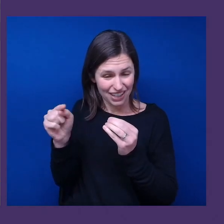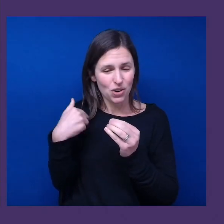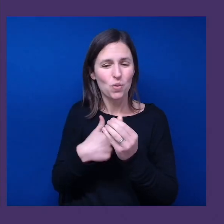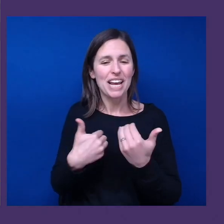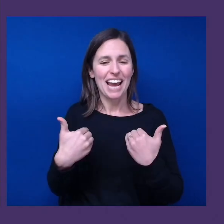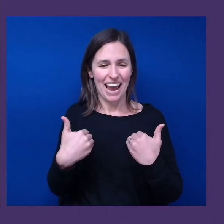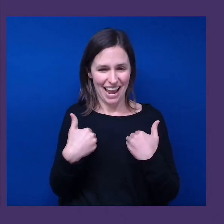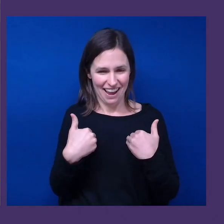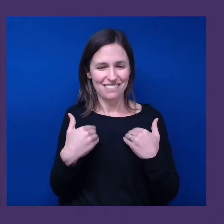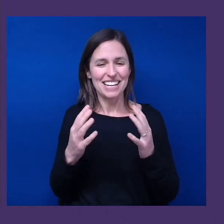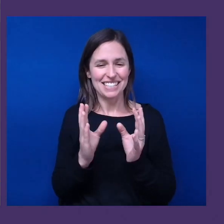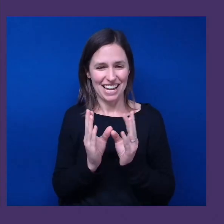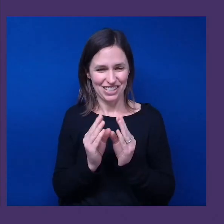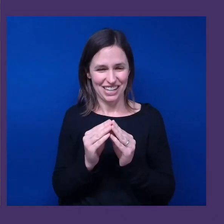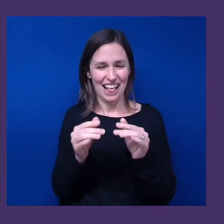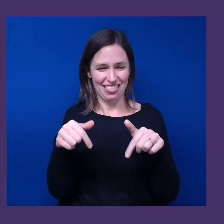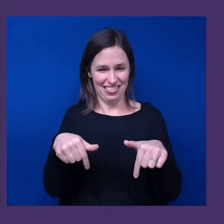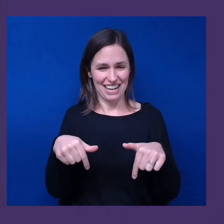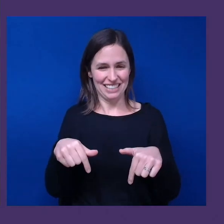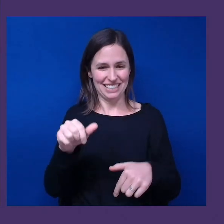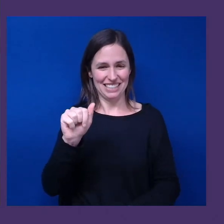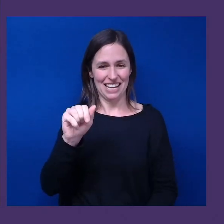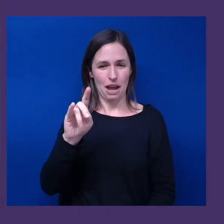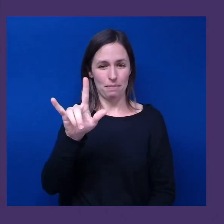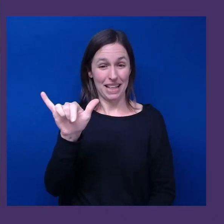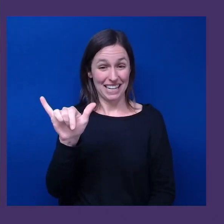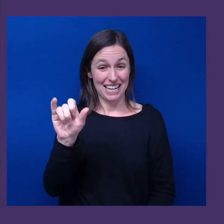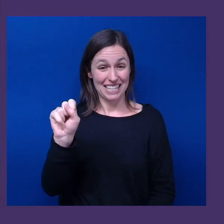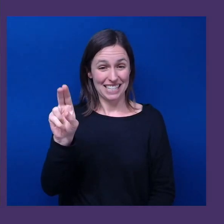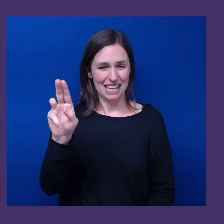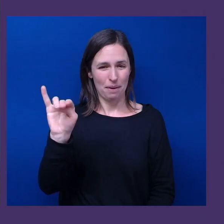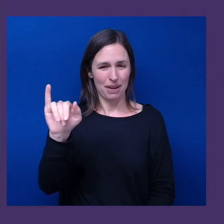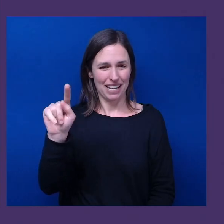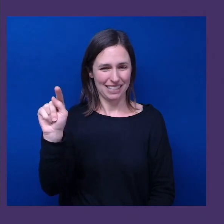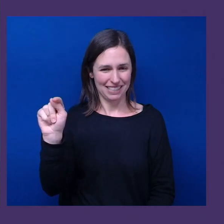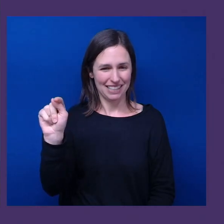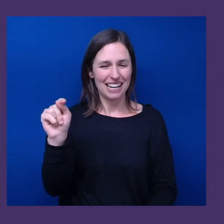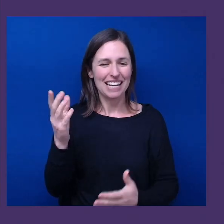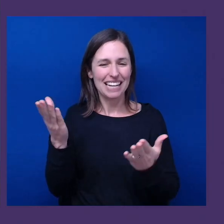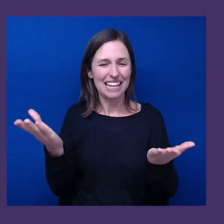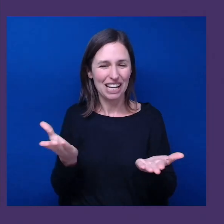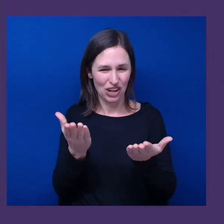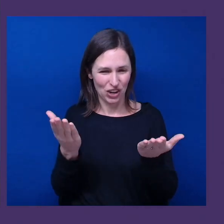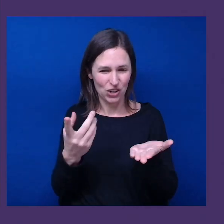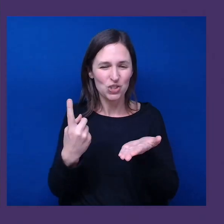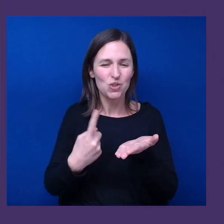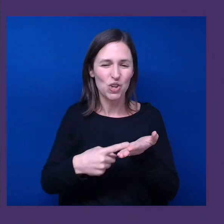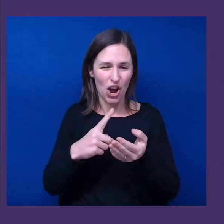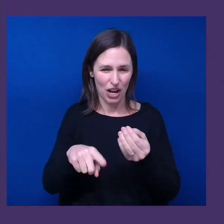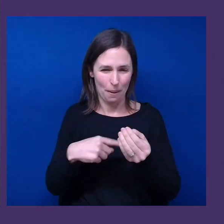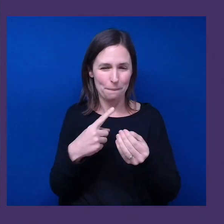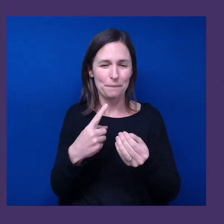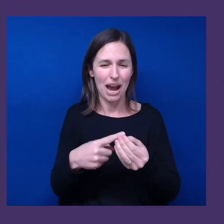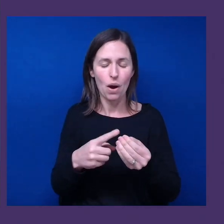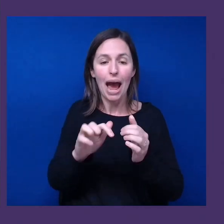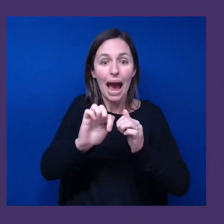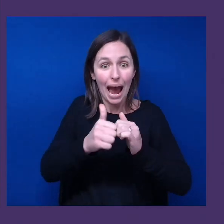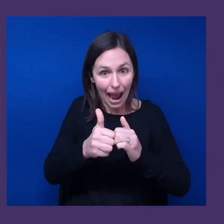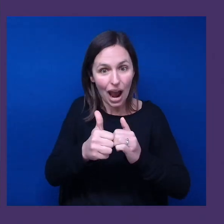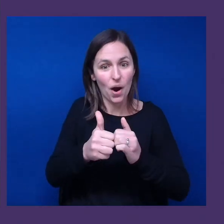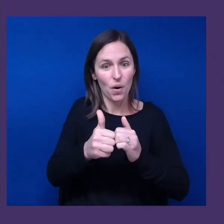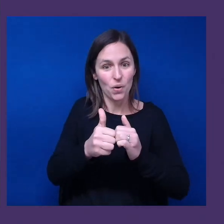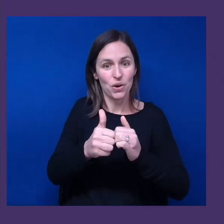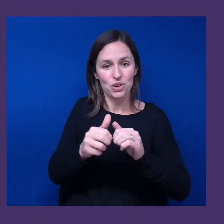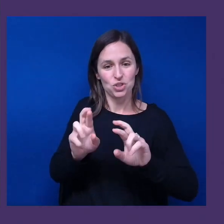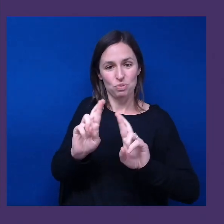at Disability Summit here to talk specifically about how to prepare for